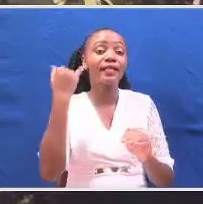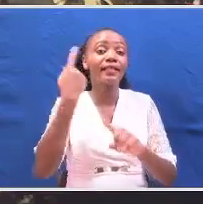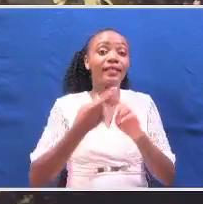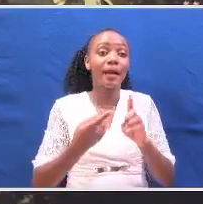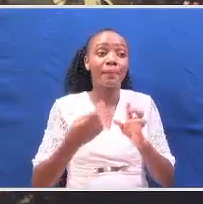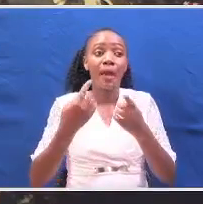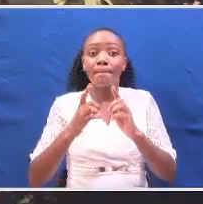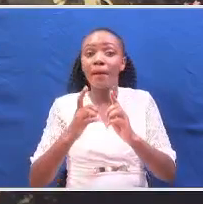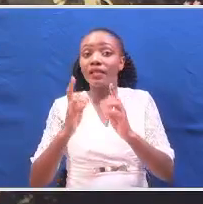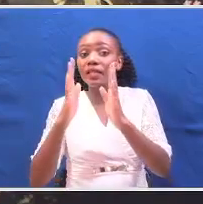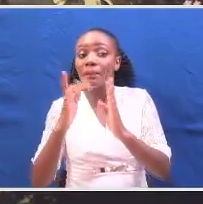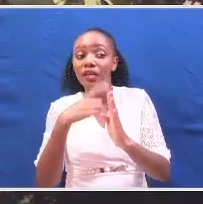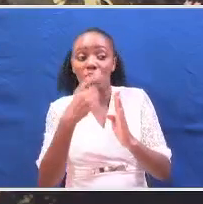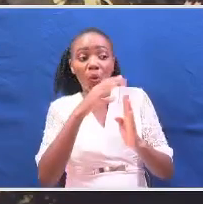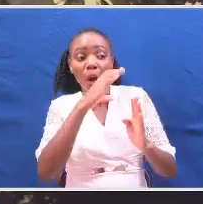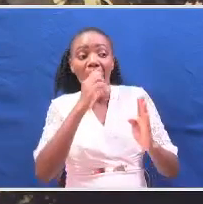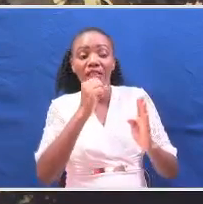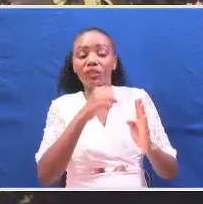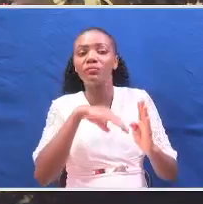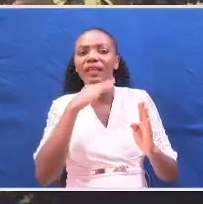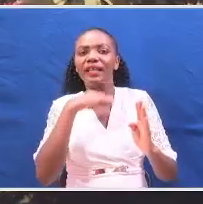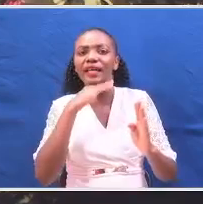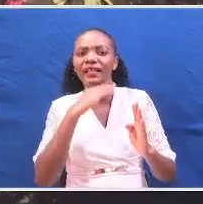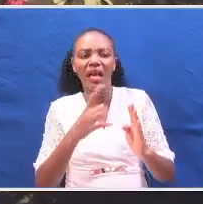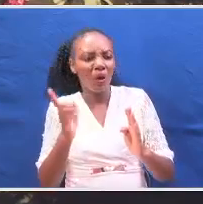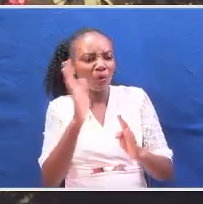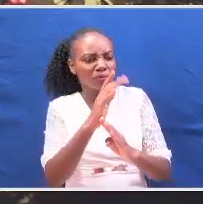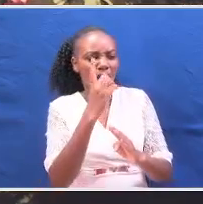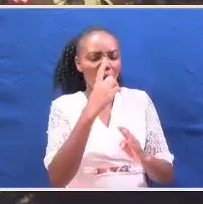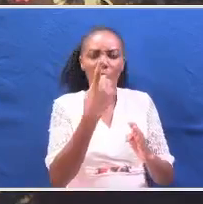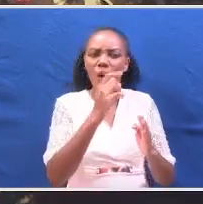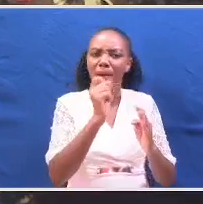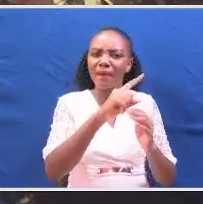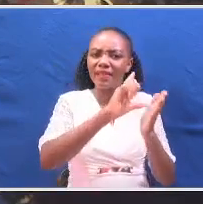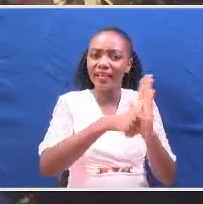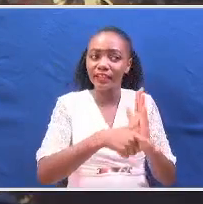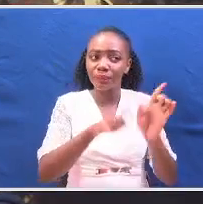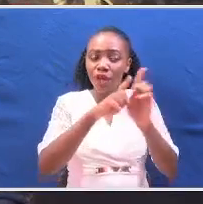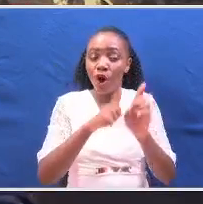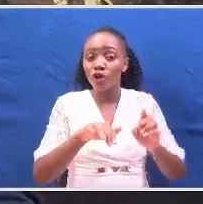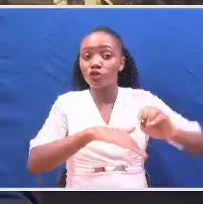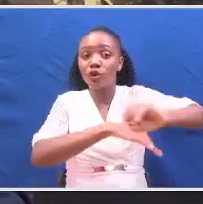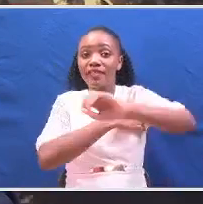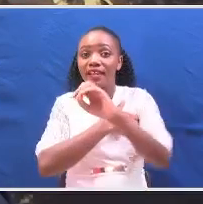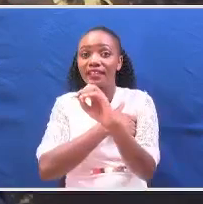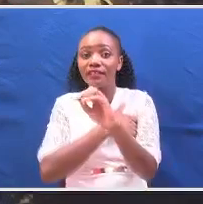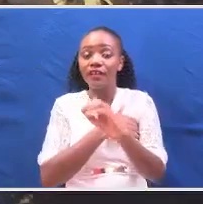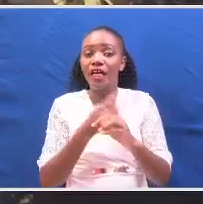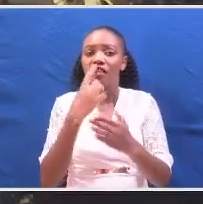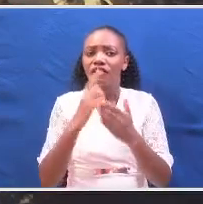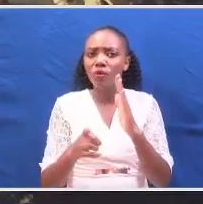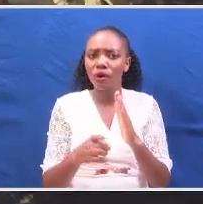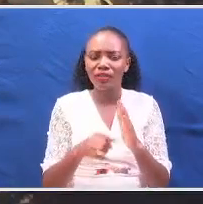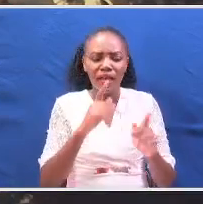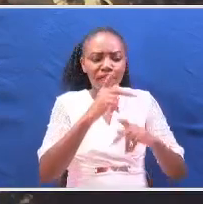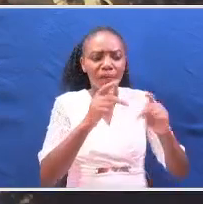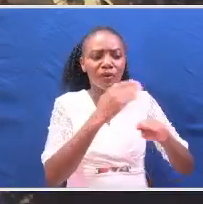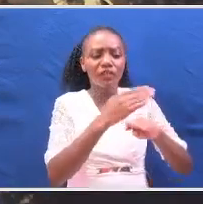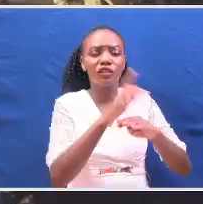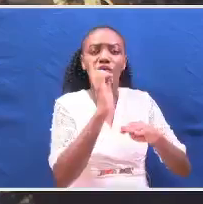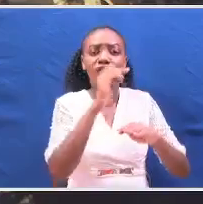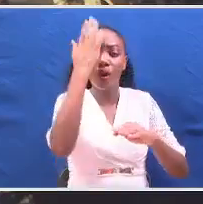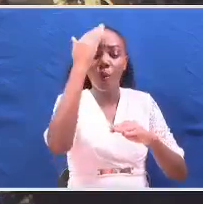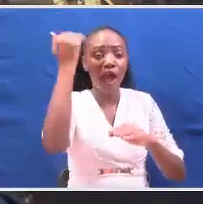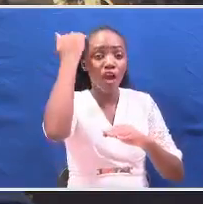keen presumed dead to show up at home a month later. The area chief said the exhumation was delayed due to a court